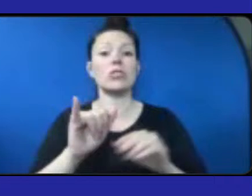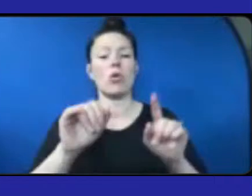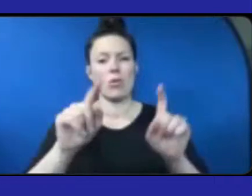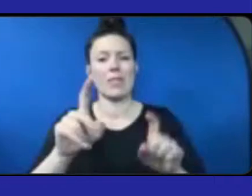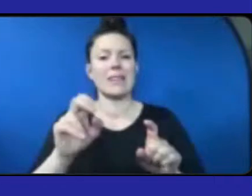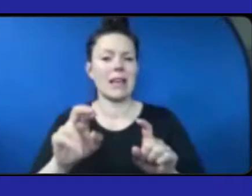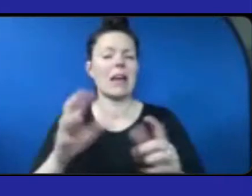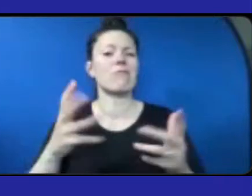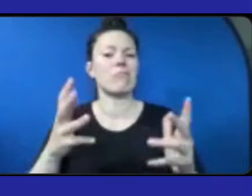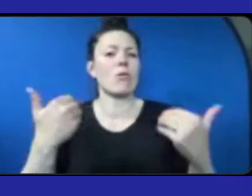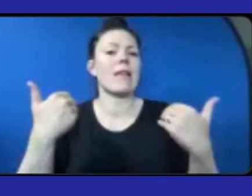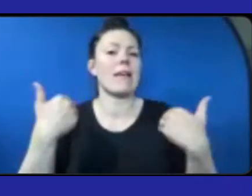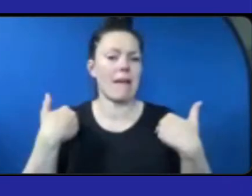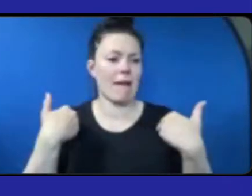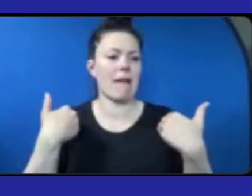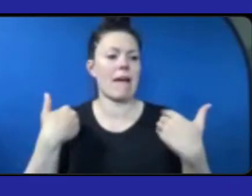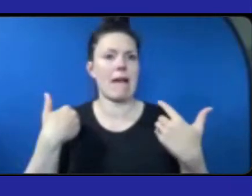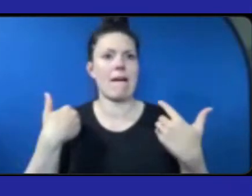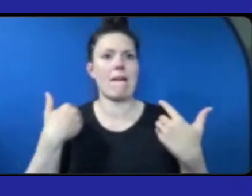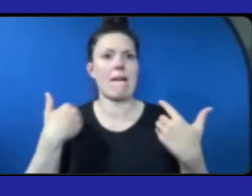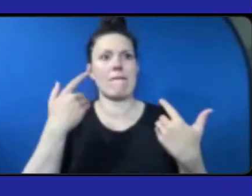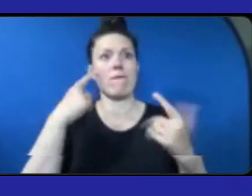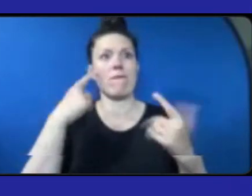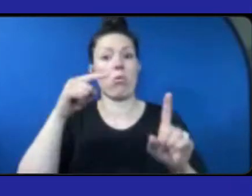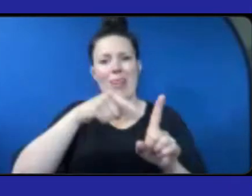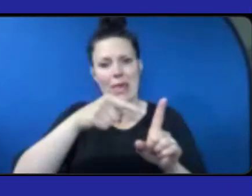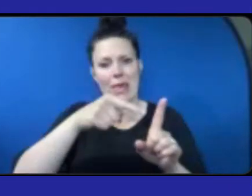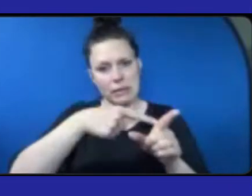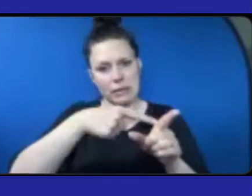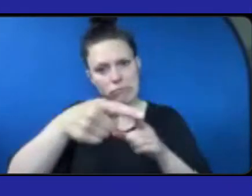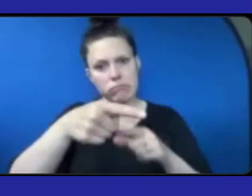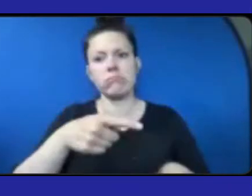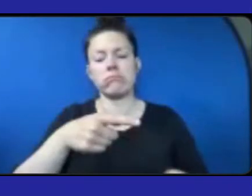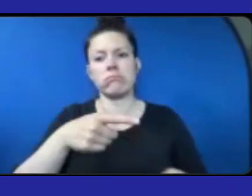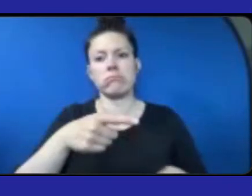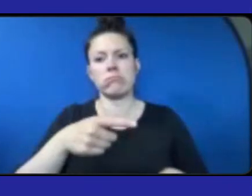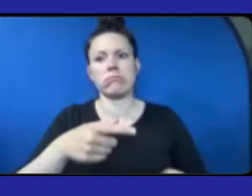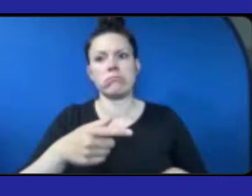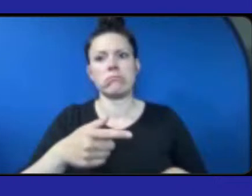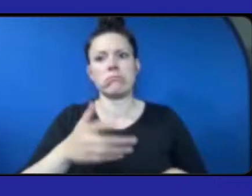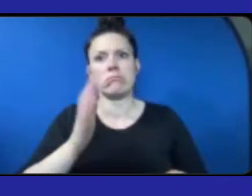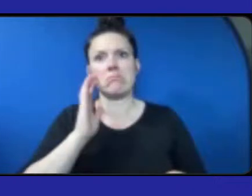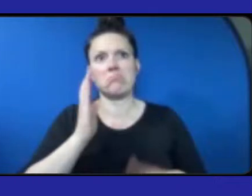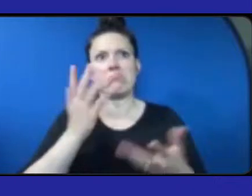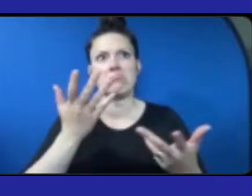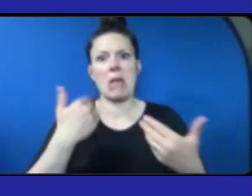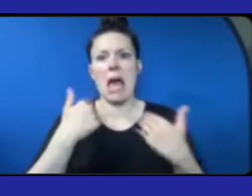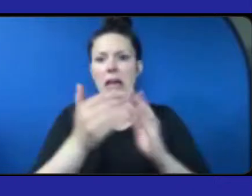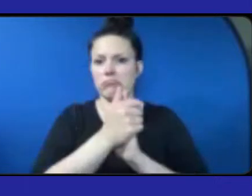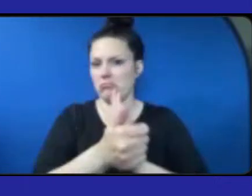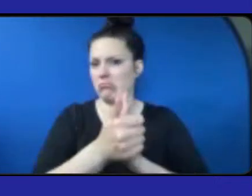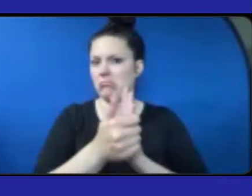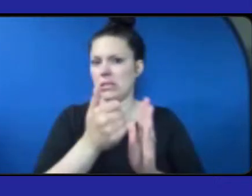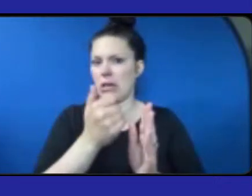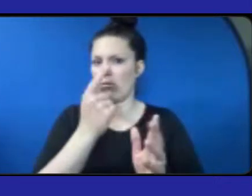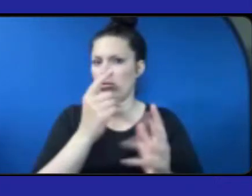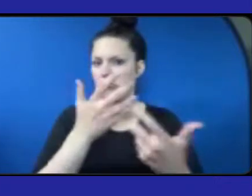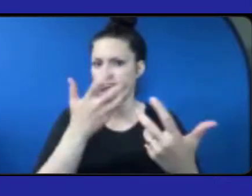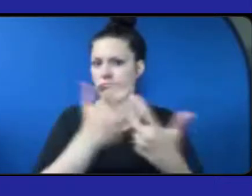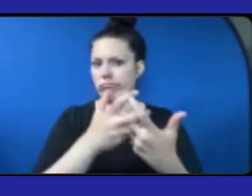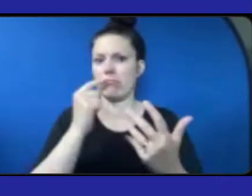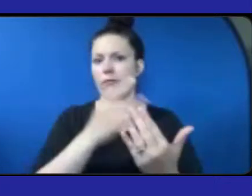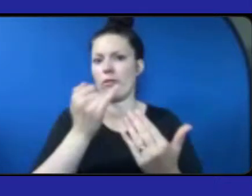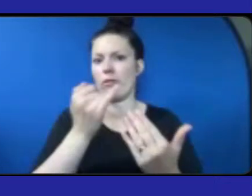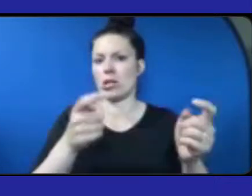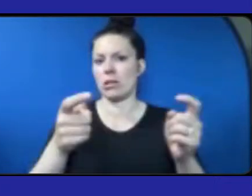already have, in this space at least, well-tuned skills relevant for project management